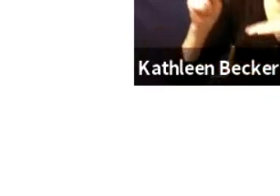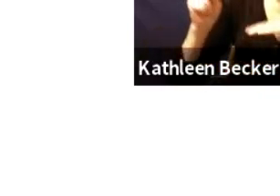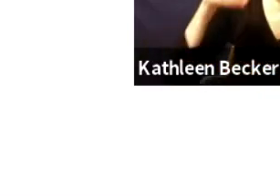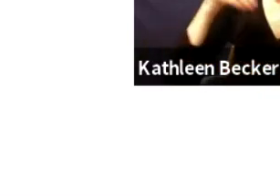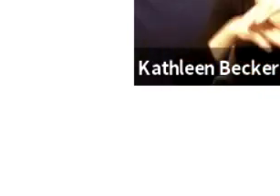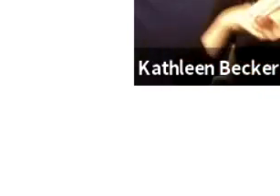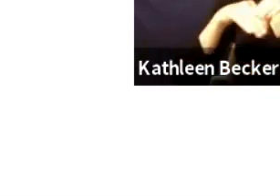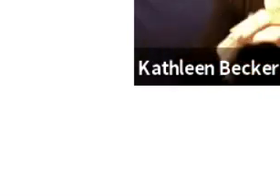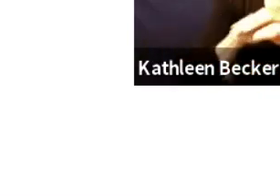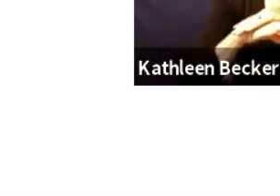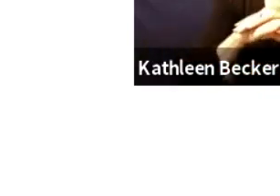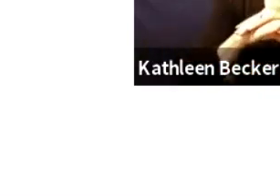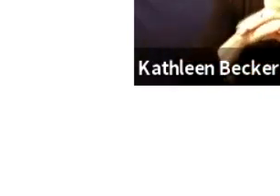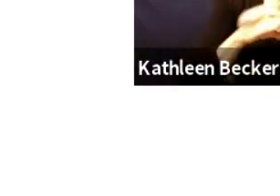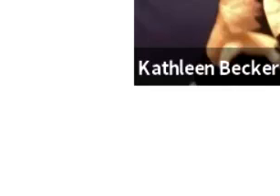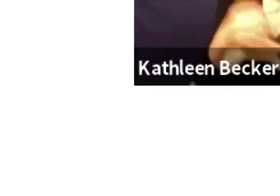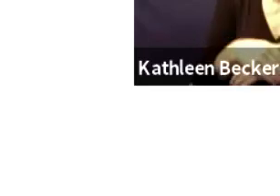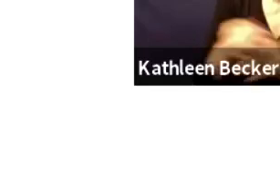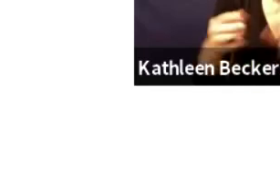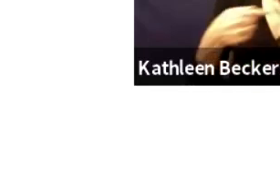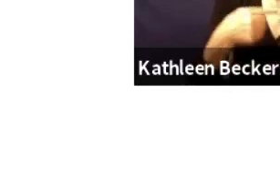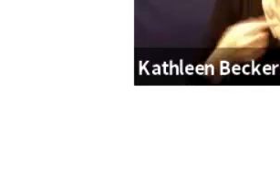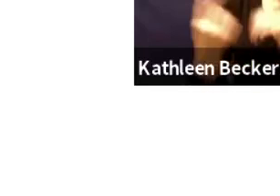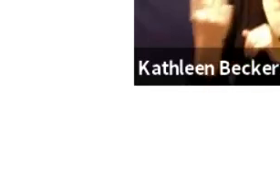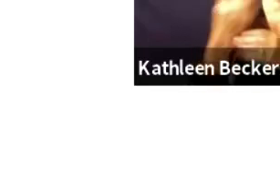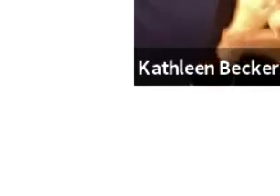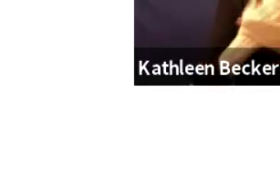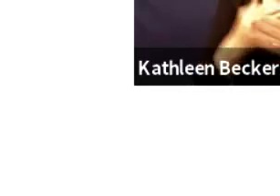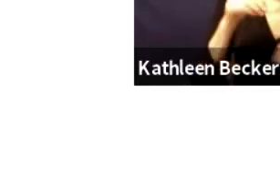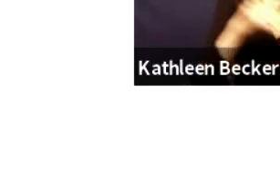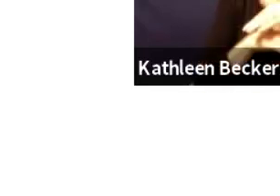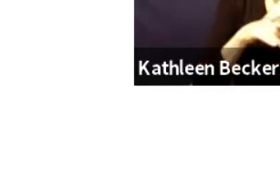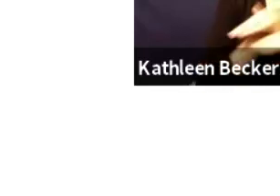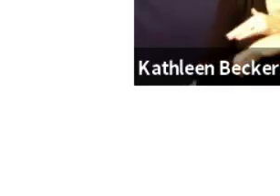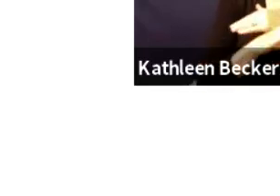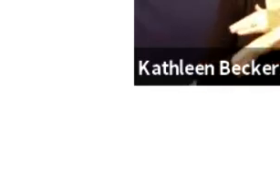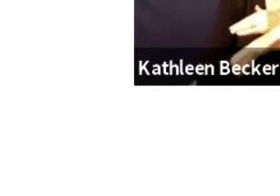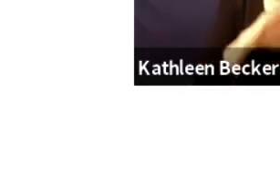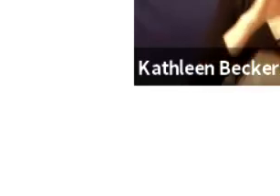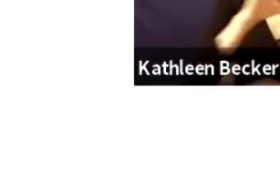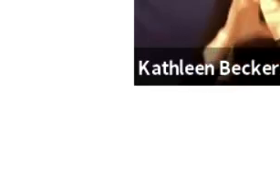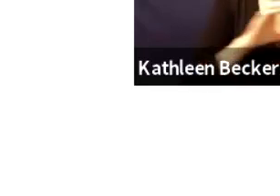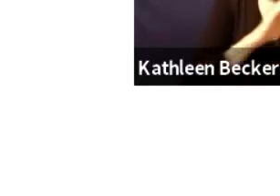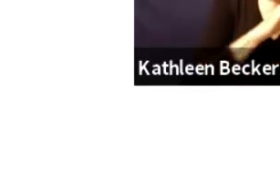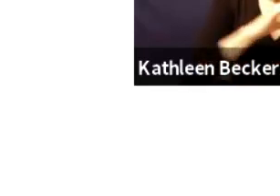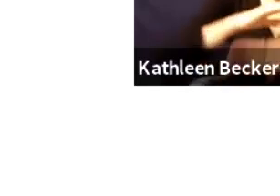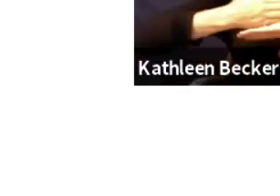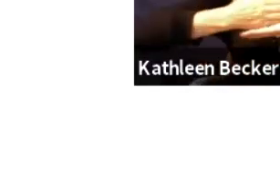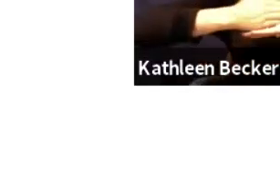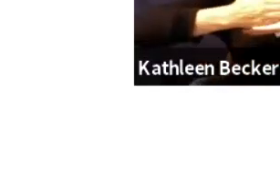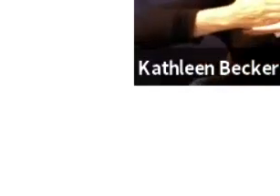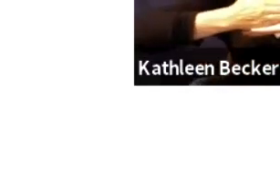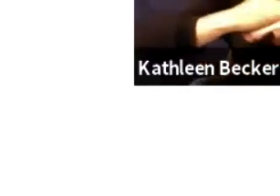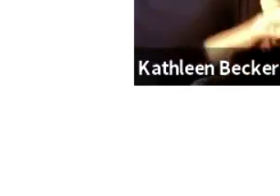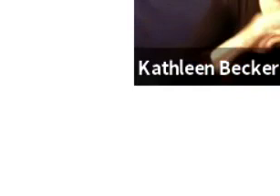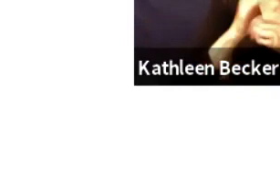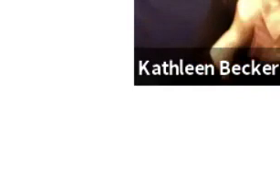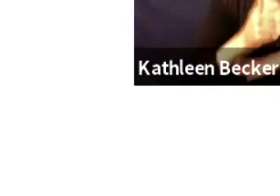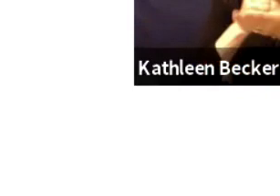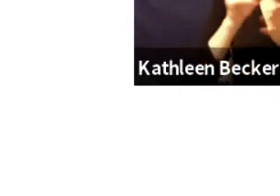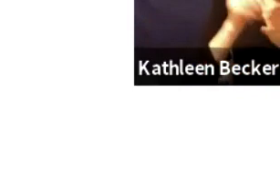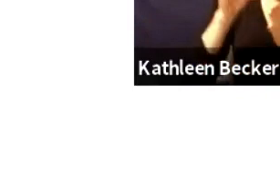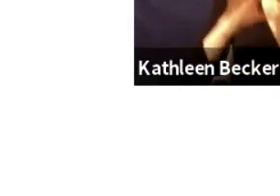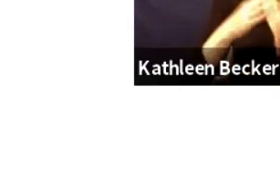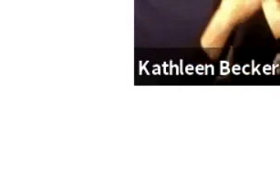accessibility features. Some of the accessibility features on the Chromebook that will help your